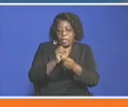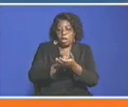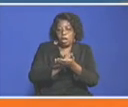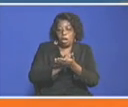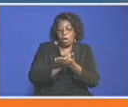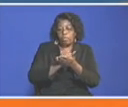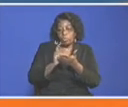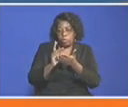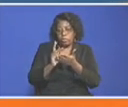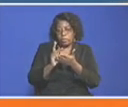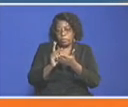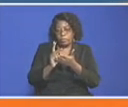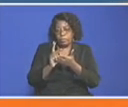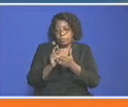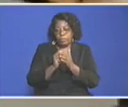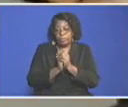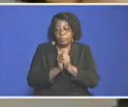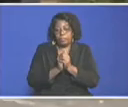appropriate treatment regime.